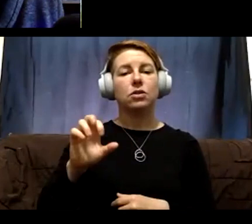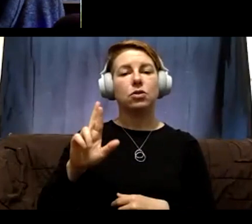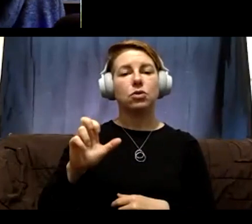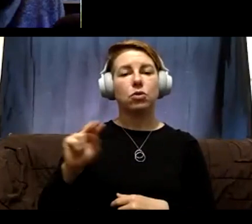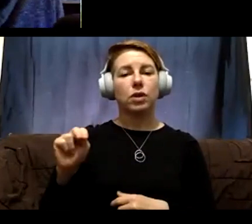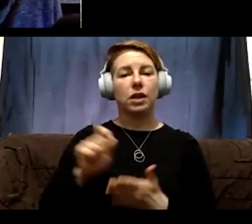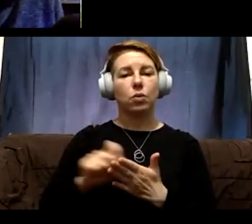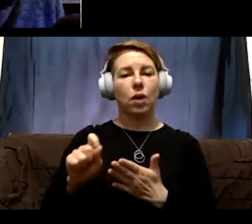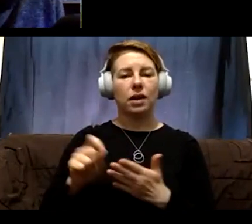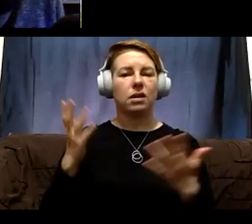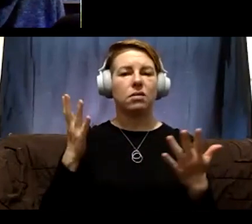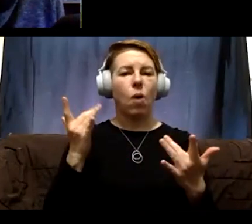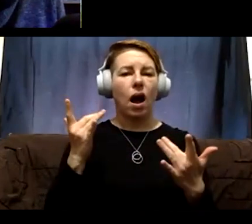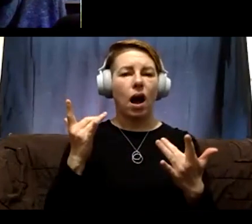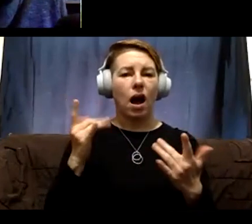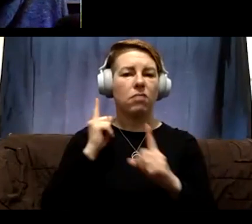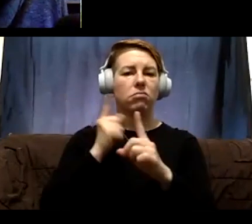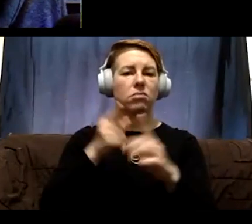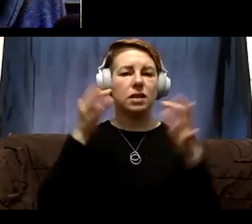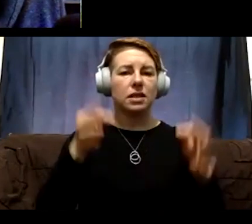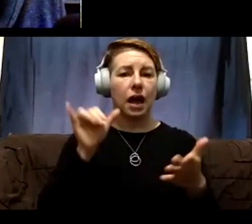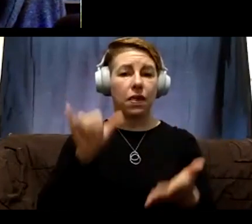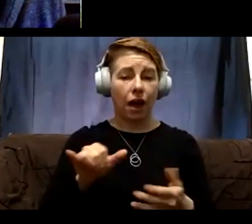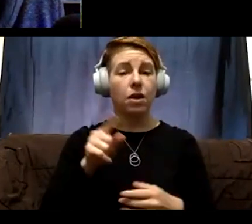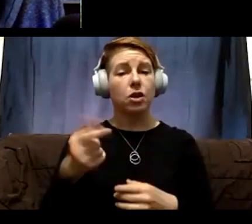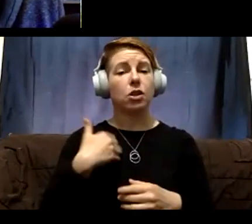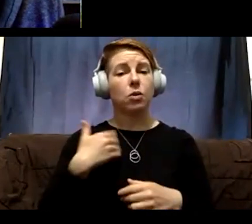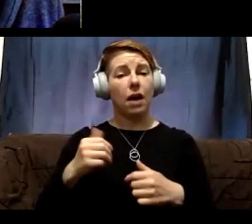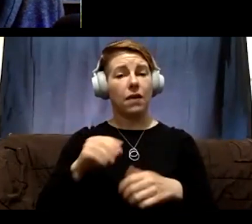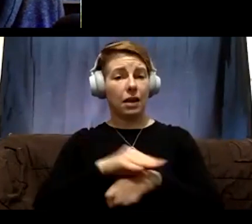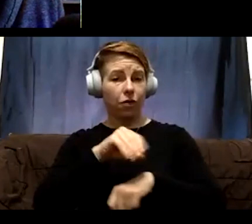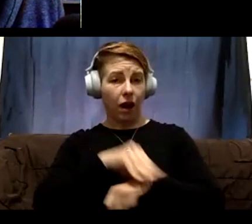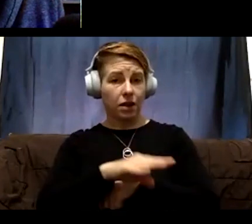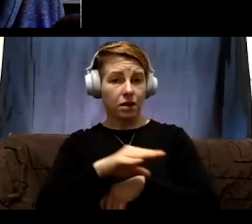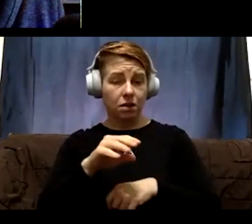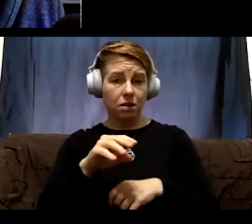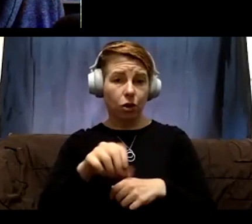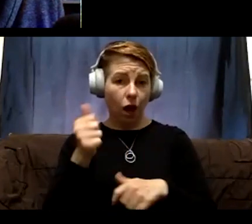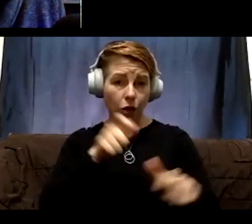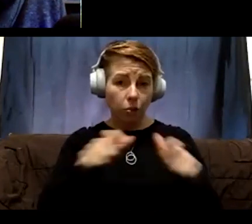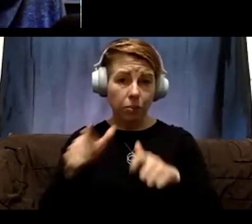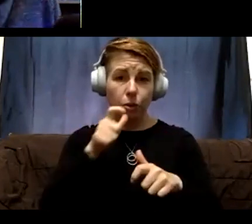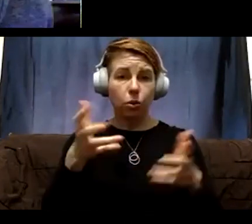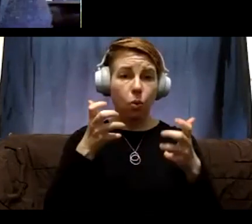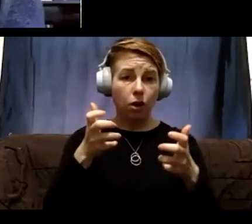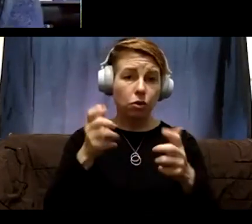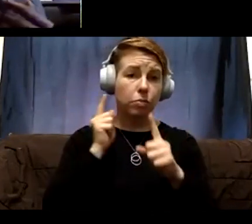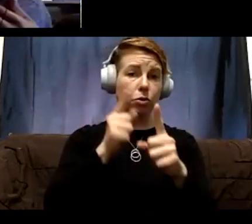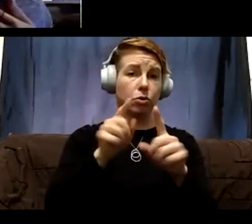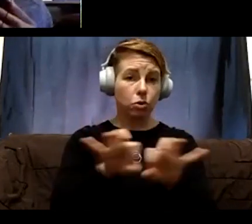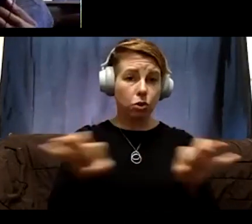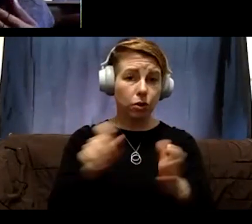have advice for others who may be interested in pursuing a degree in writing or other creative fields?